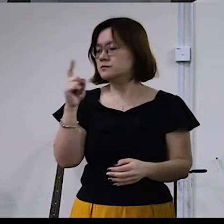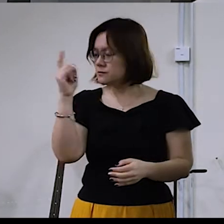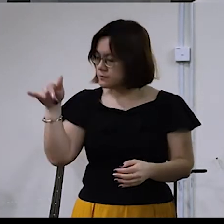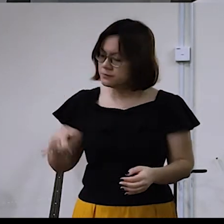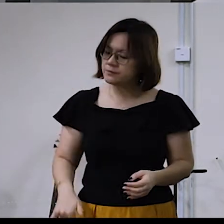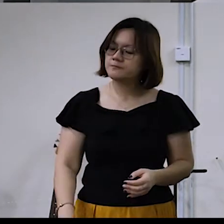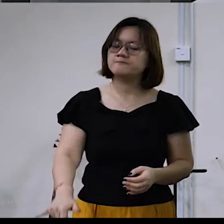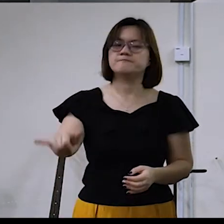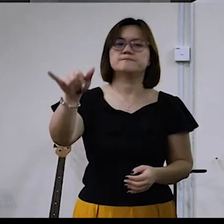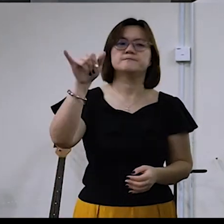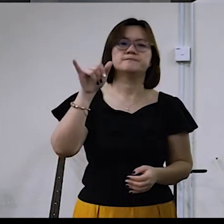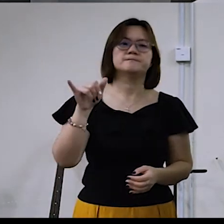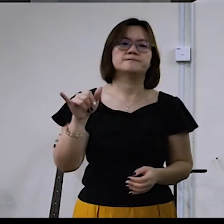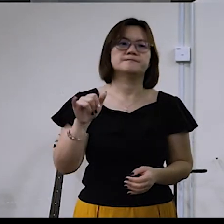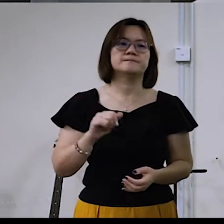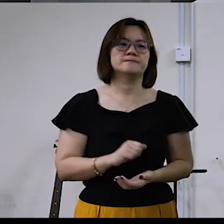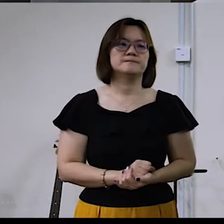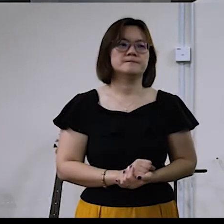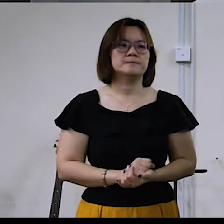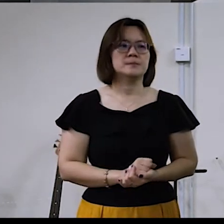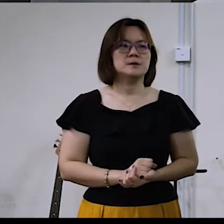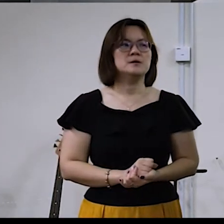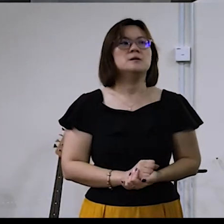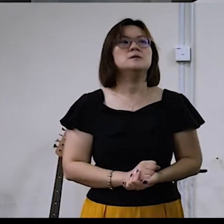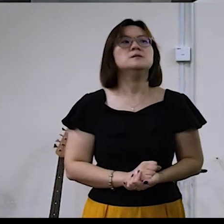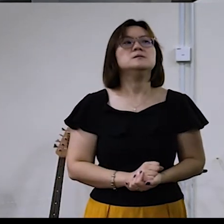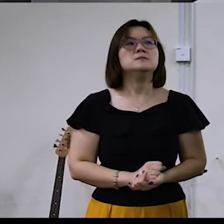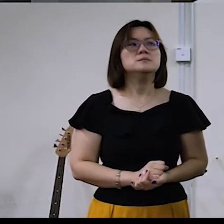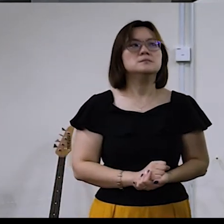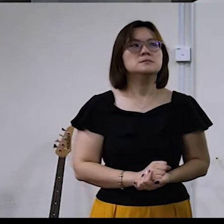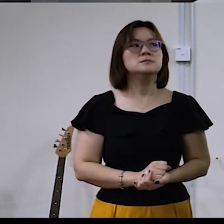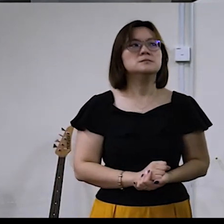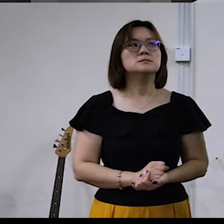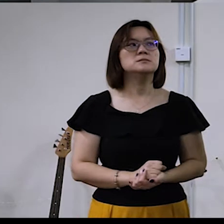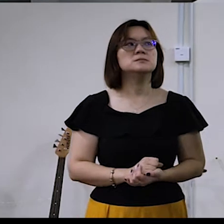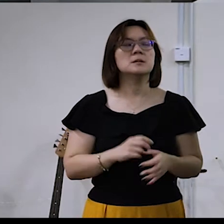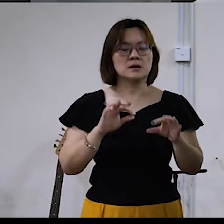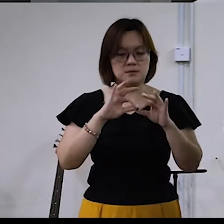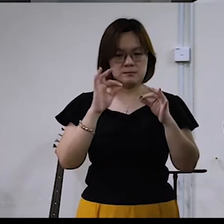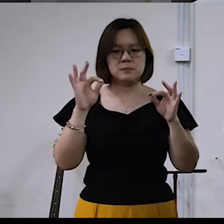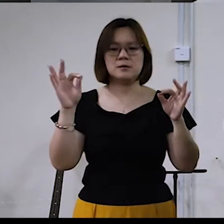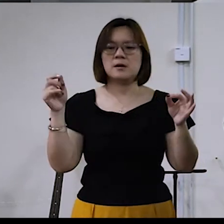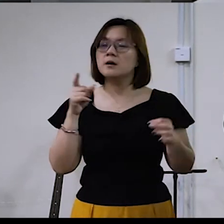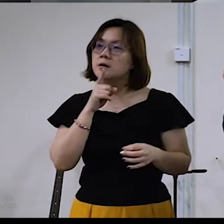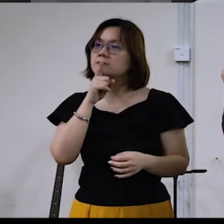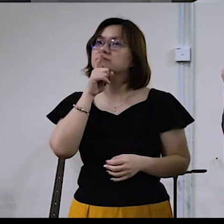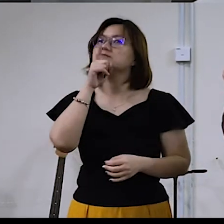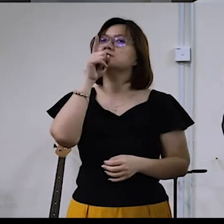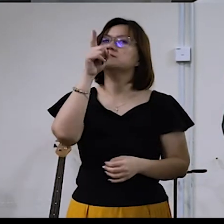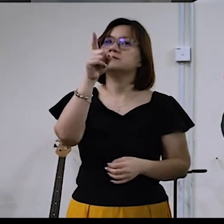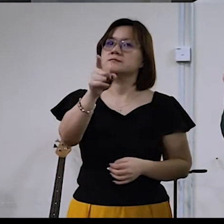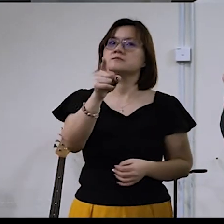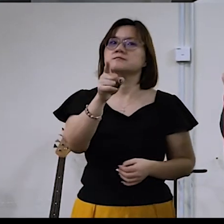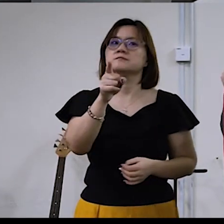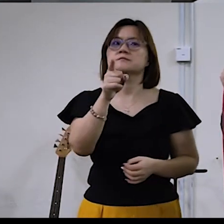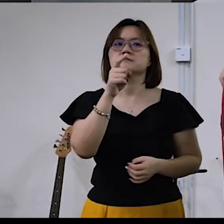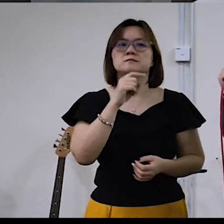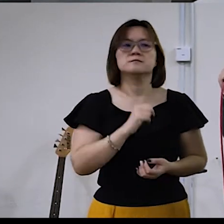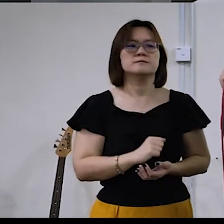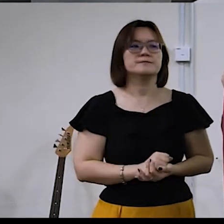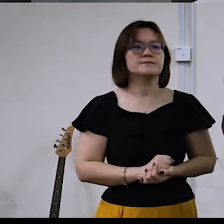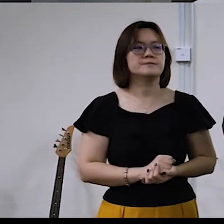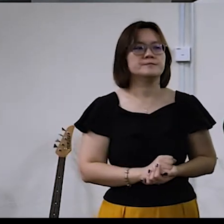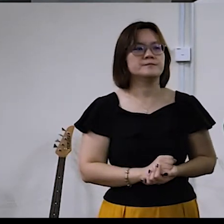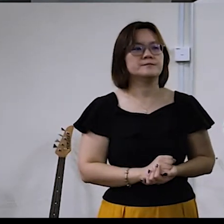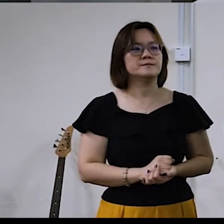Verse 17. The Spirit of truth. The Holy Spirit is full of truth. Sometimes when you believe in lies, all of